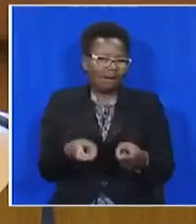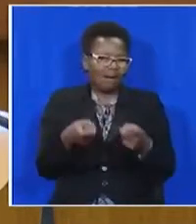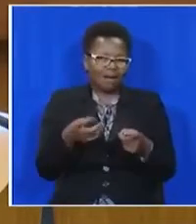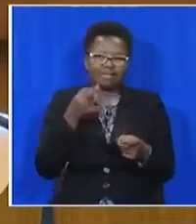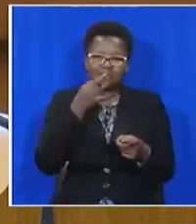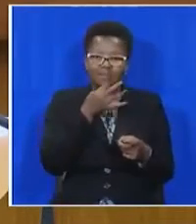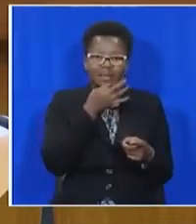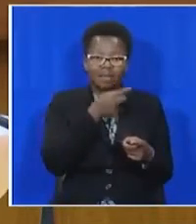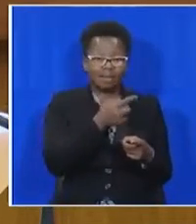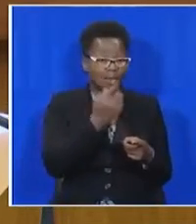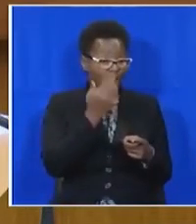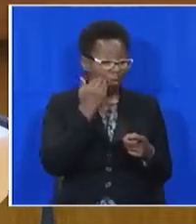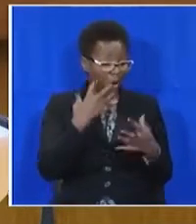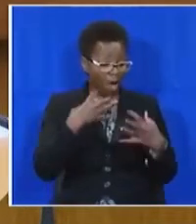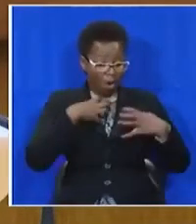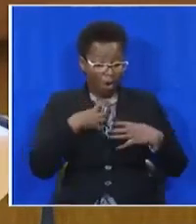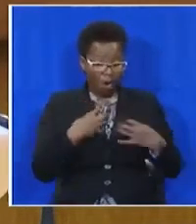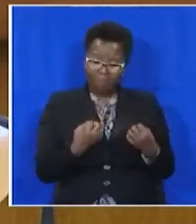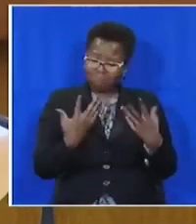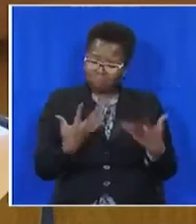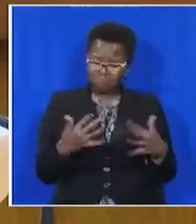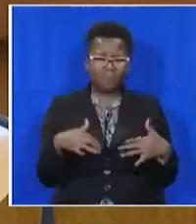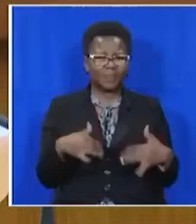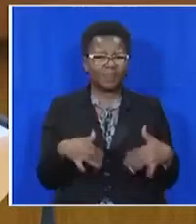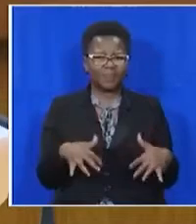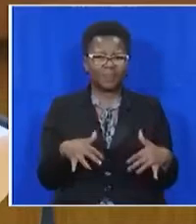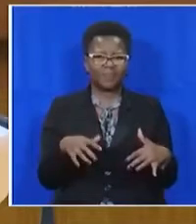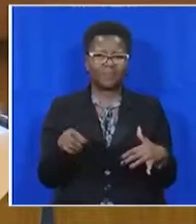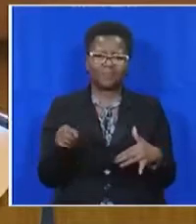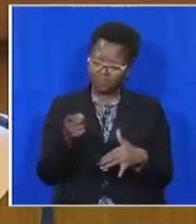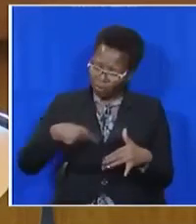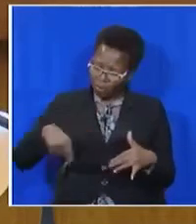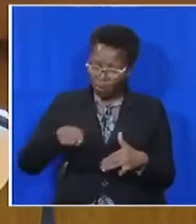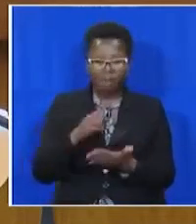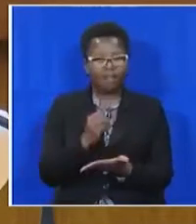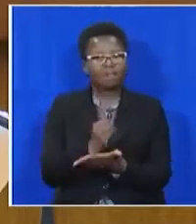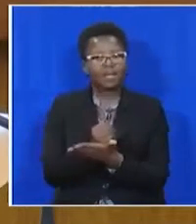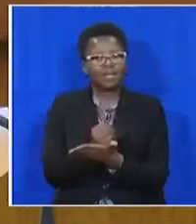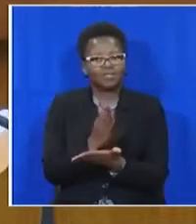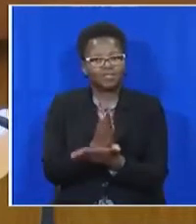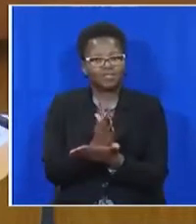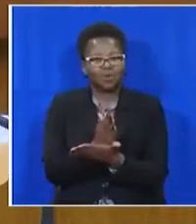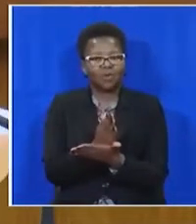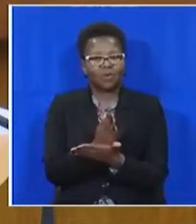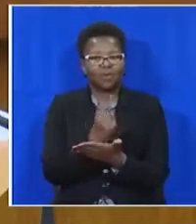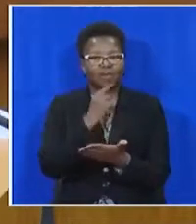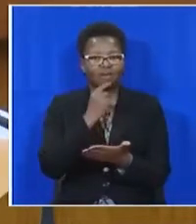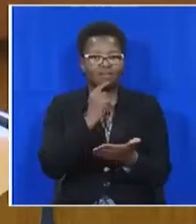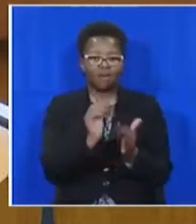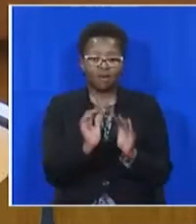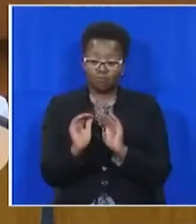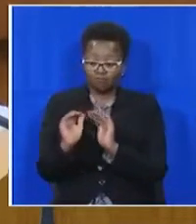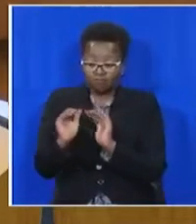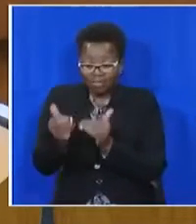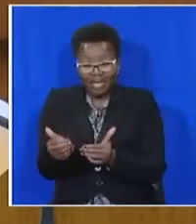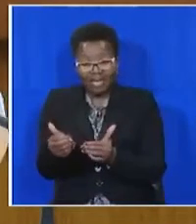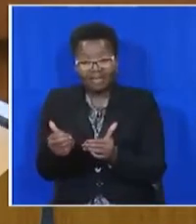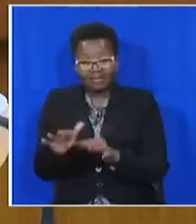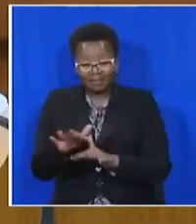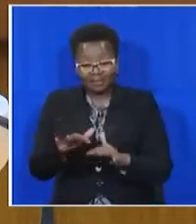ownership stakes. If anything, they stand exactly to ensure the protection of unjustified